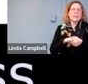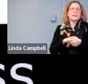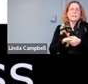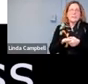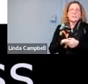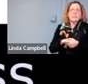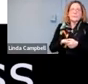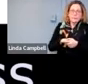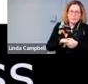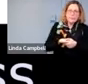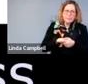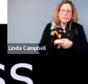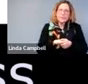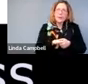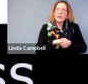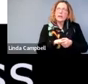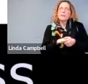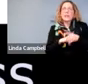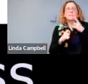naturally.